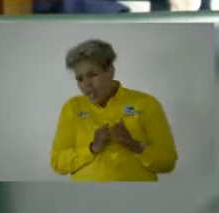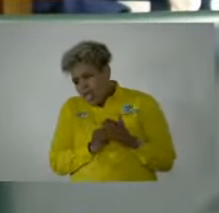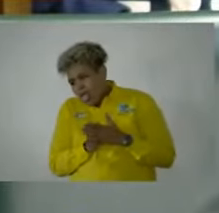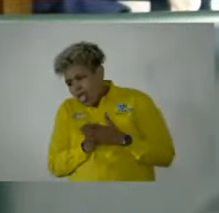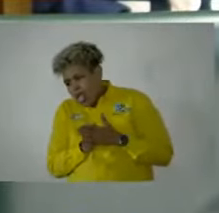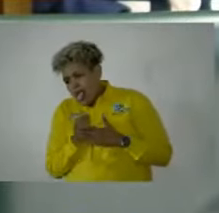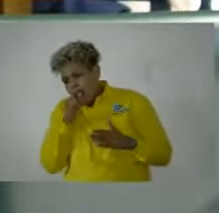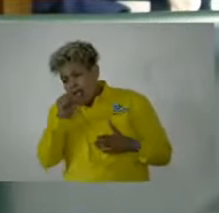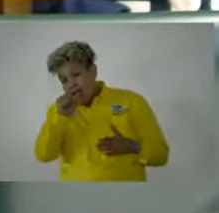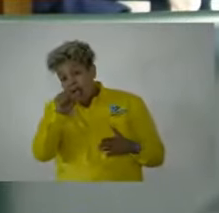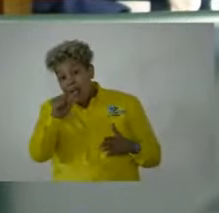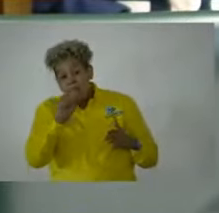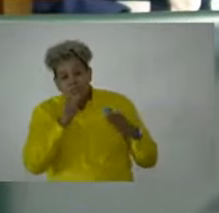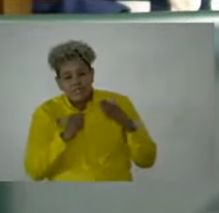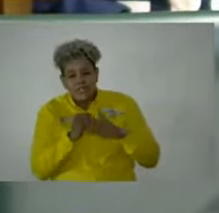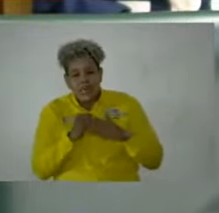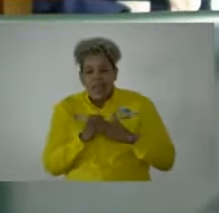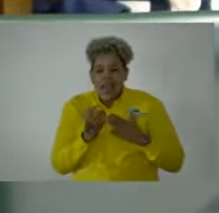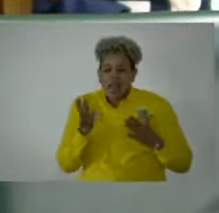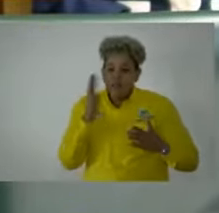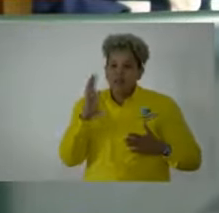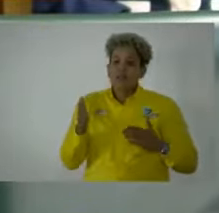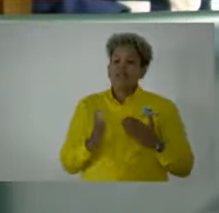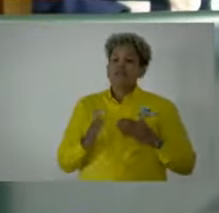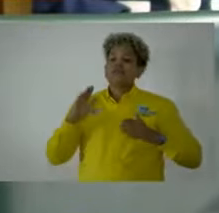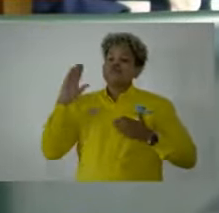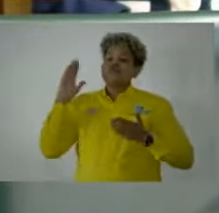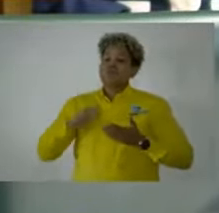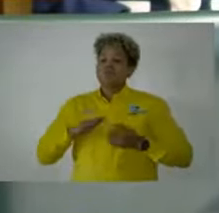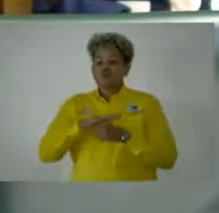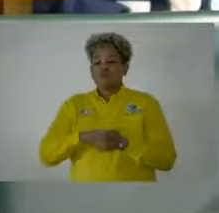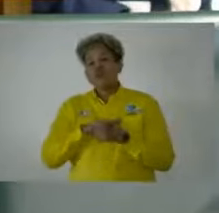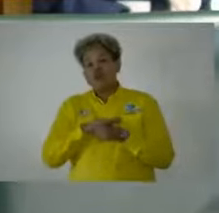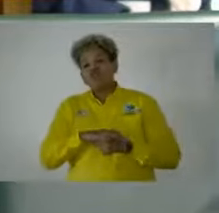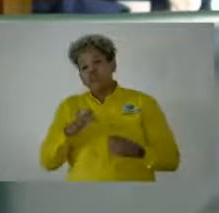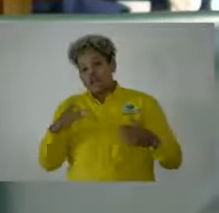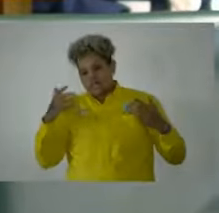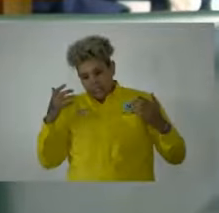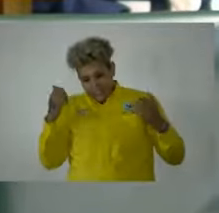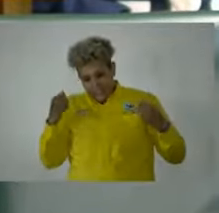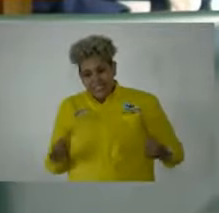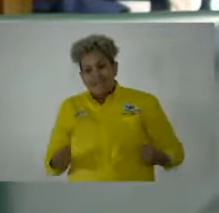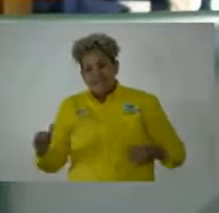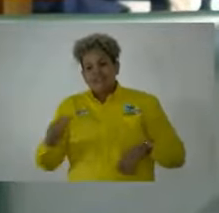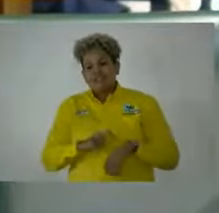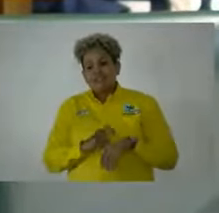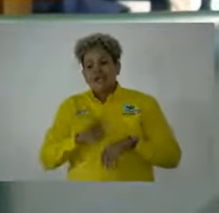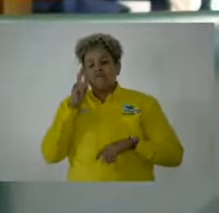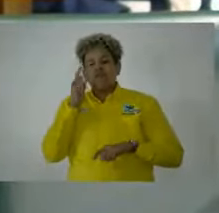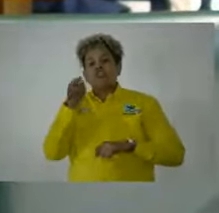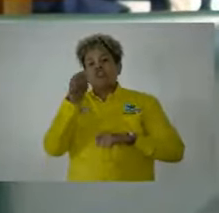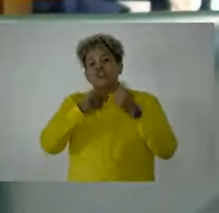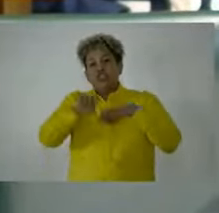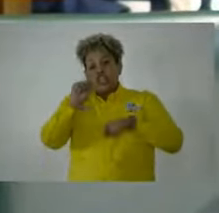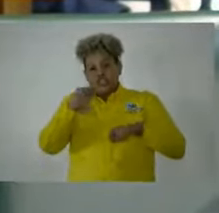An April deadline would ease pressure significantly, and it's time for change.